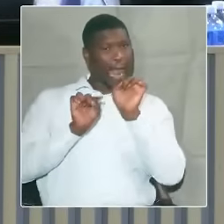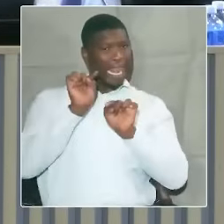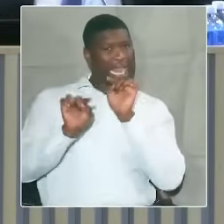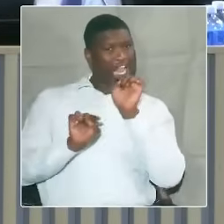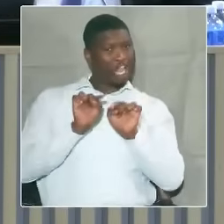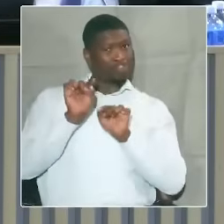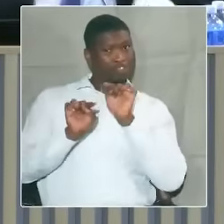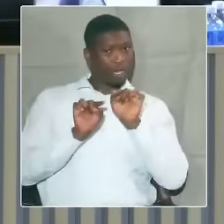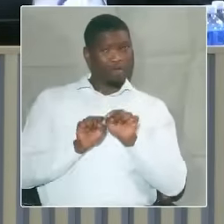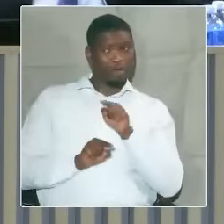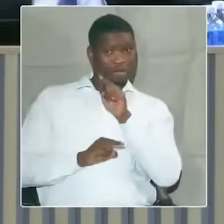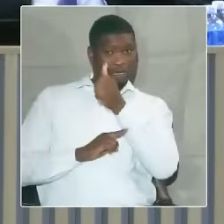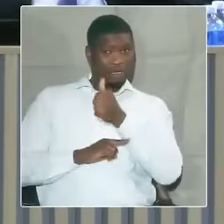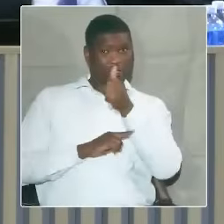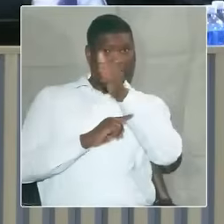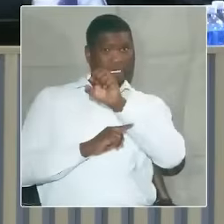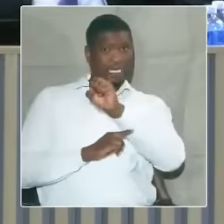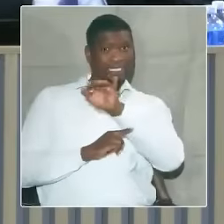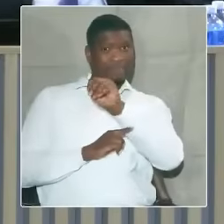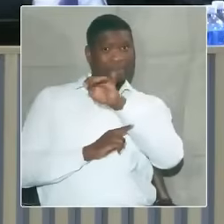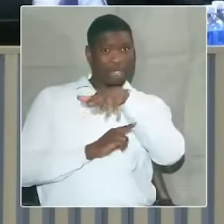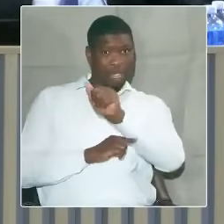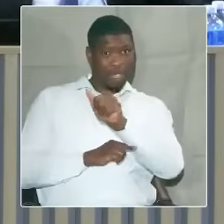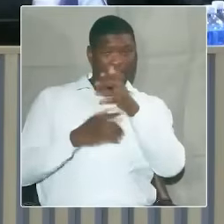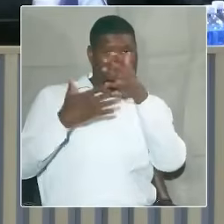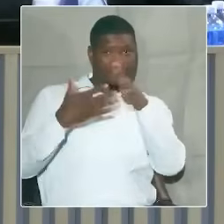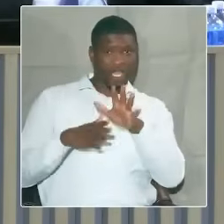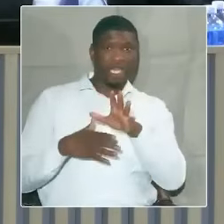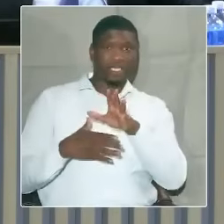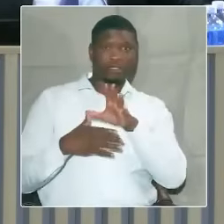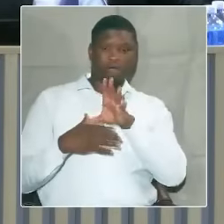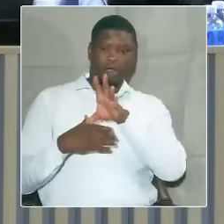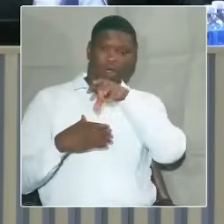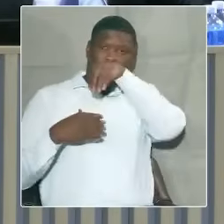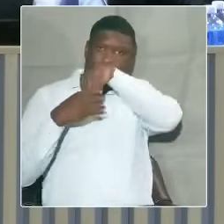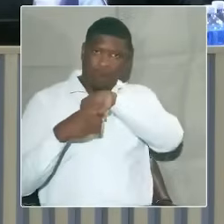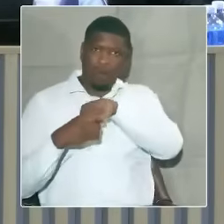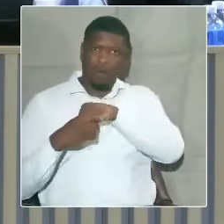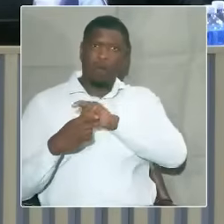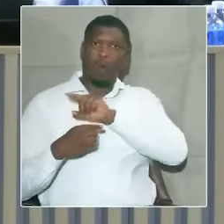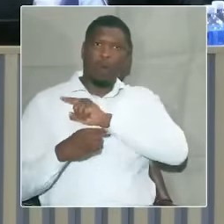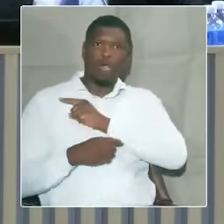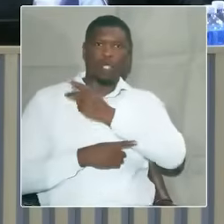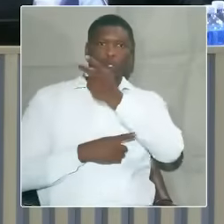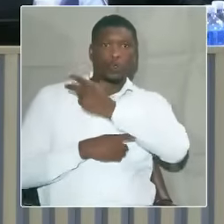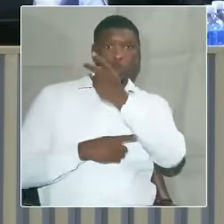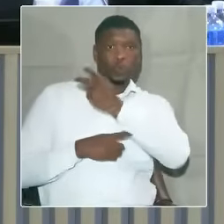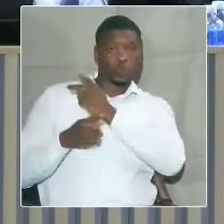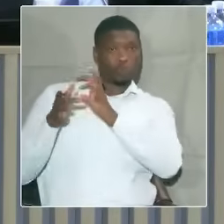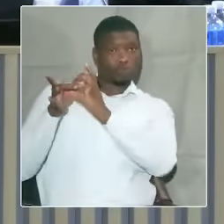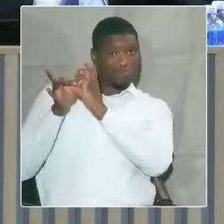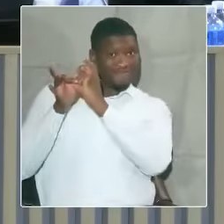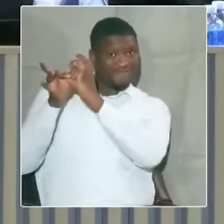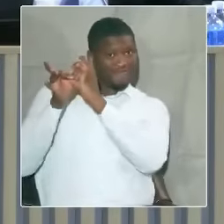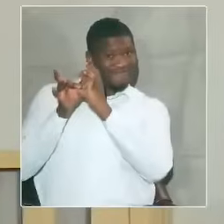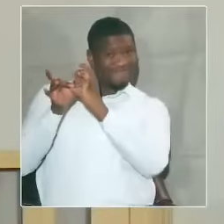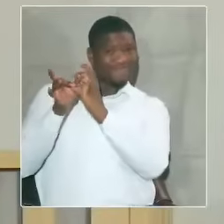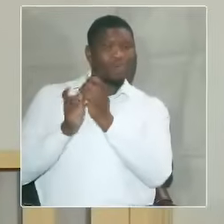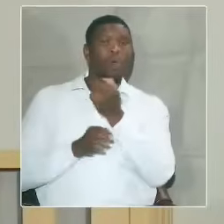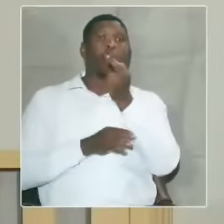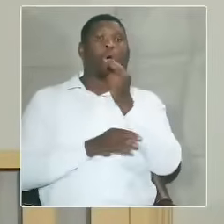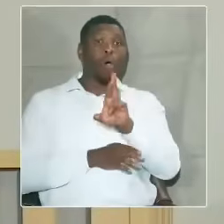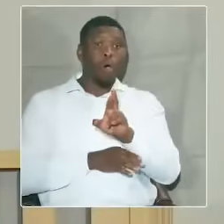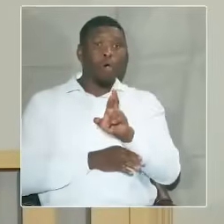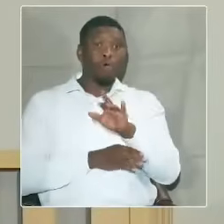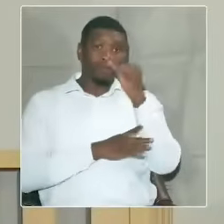Is the allegation that General Spear was implicated because he's